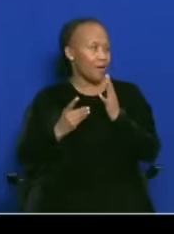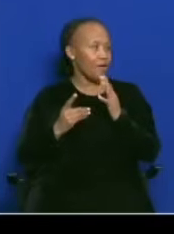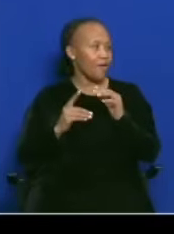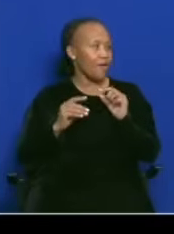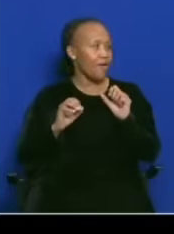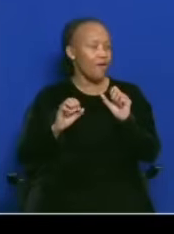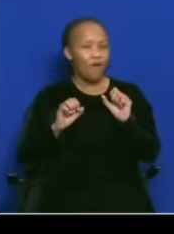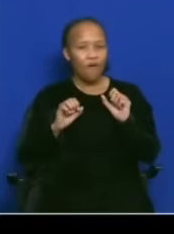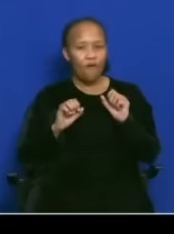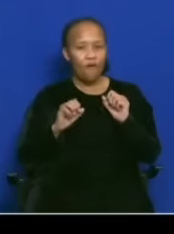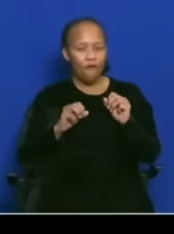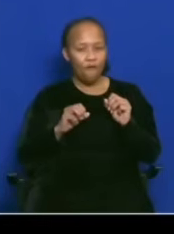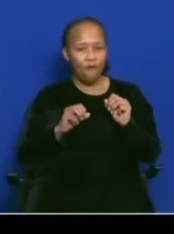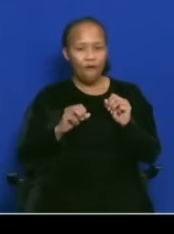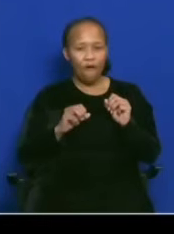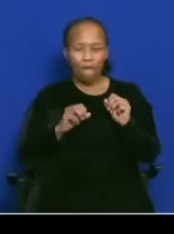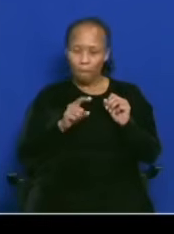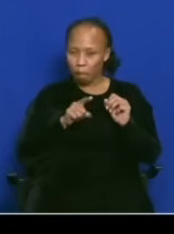highlight.